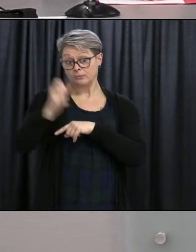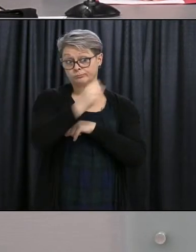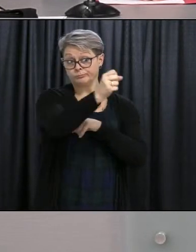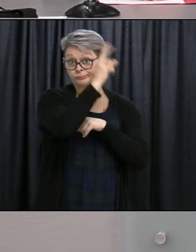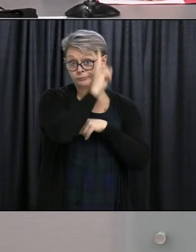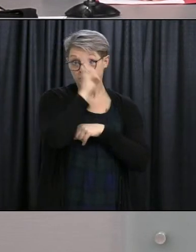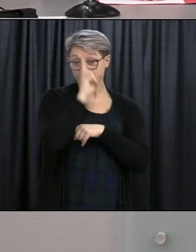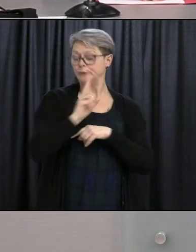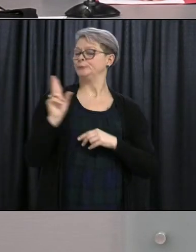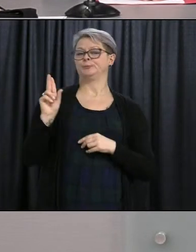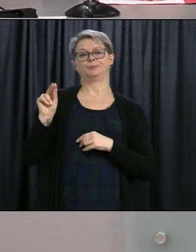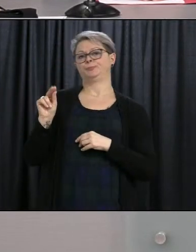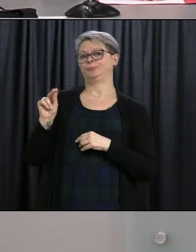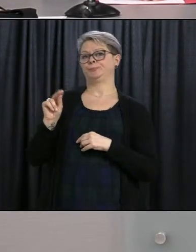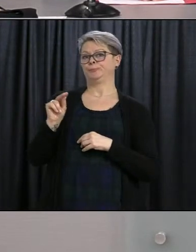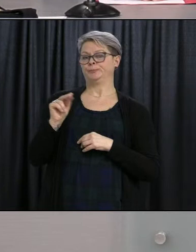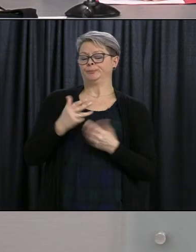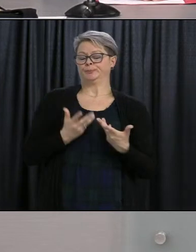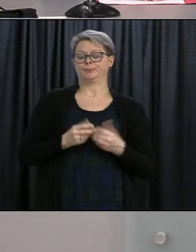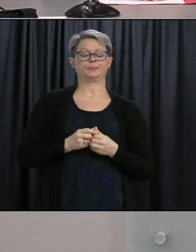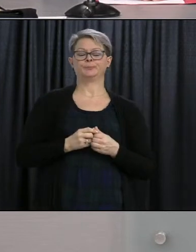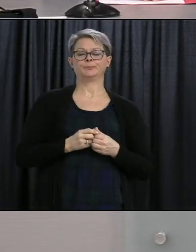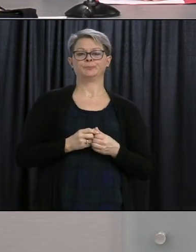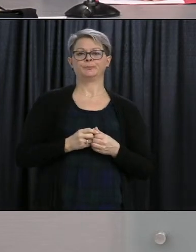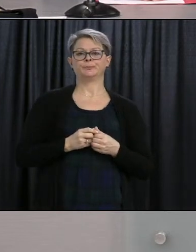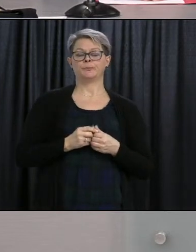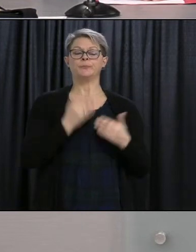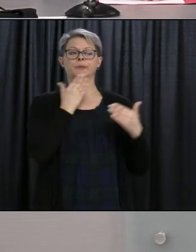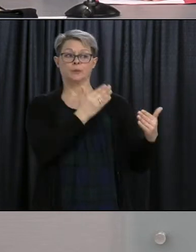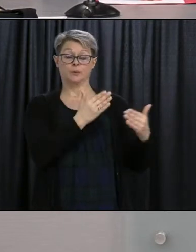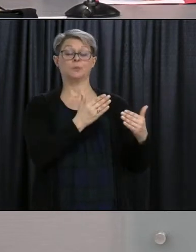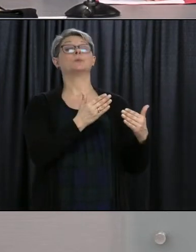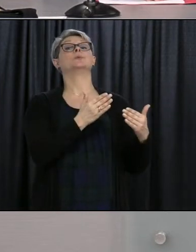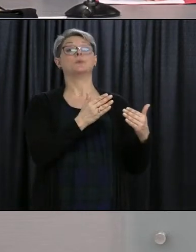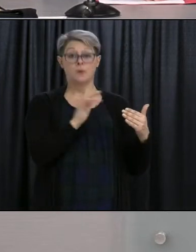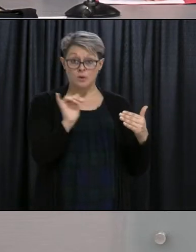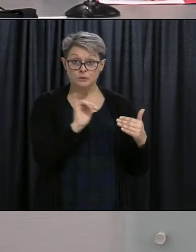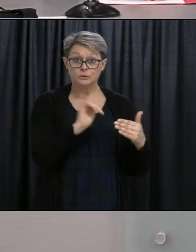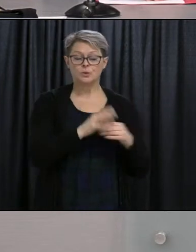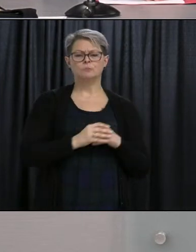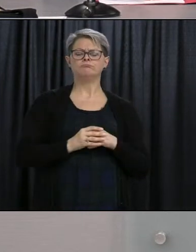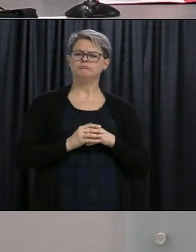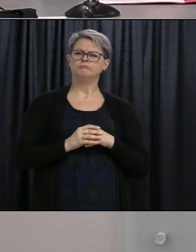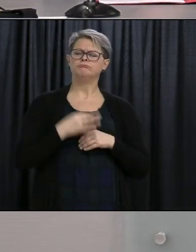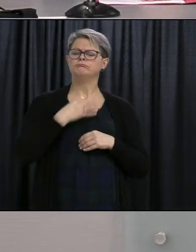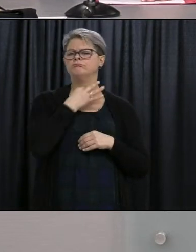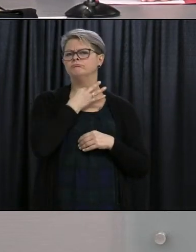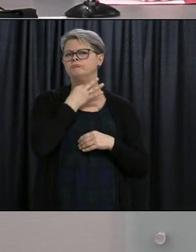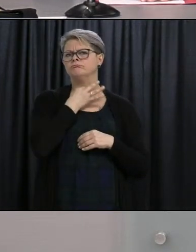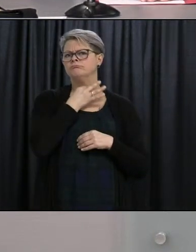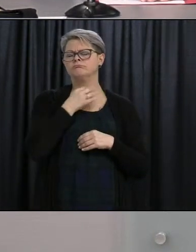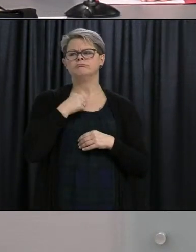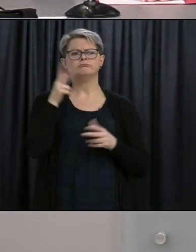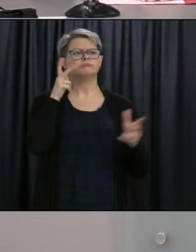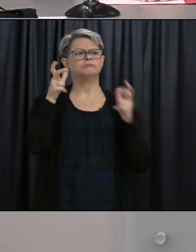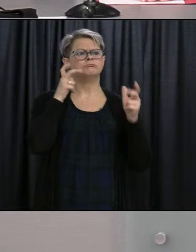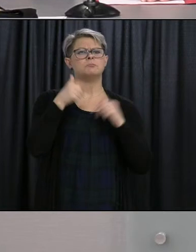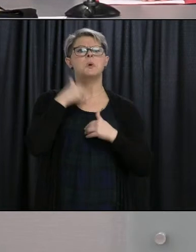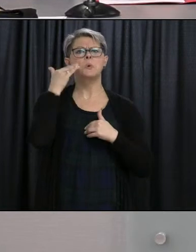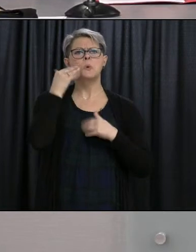any hospitalizations. Okay, thanks. And we're hearing, I'm just curious, I know there are restrictions now